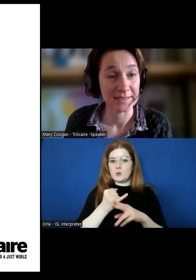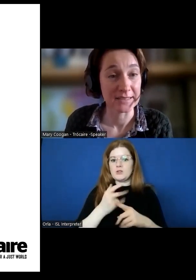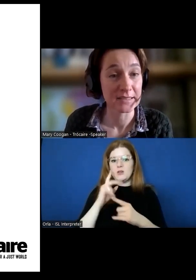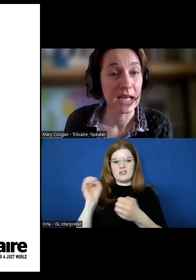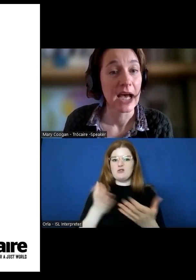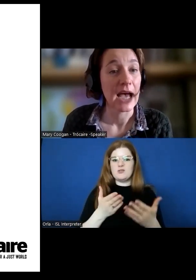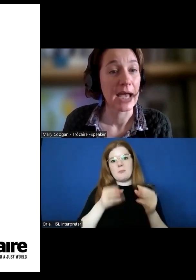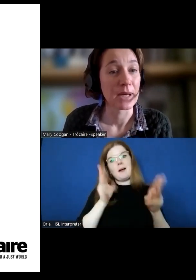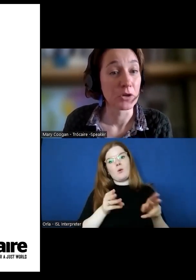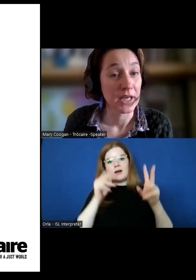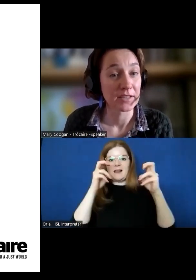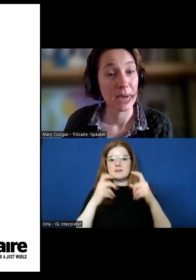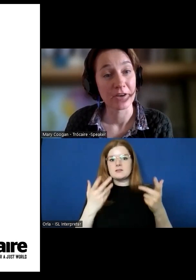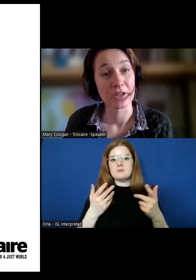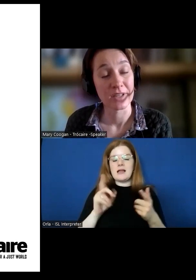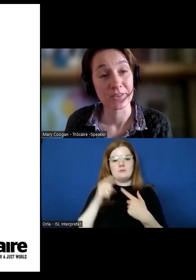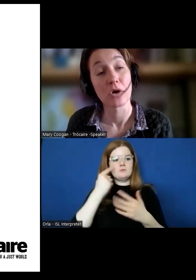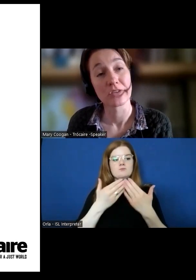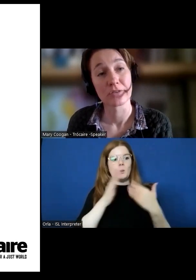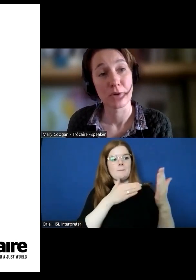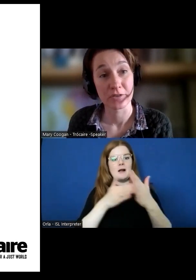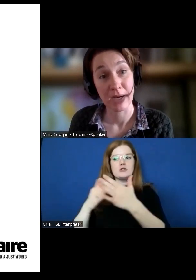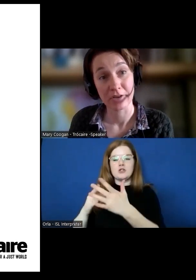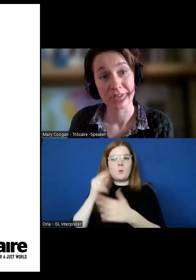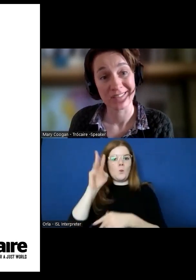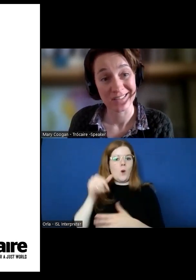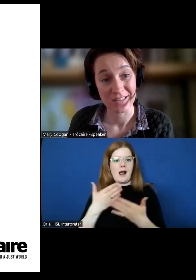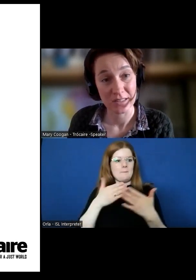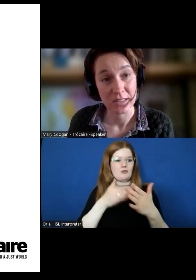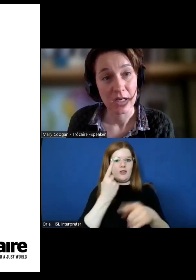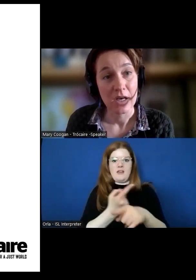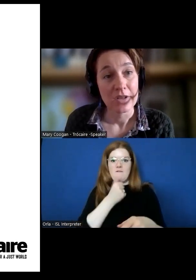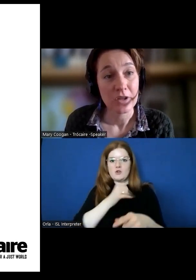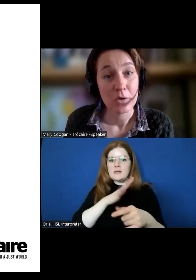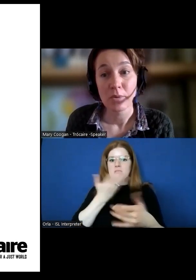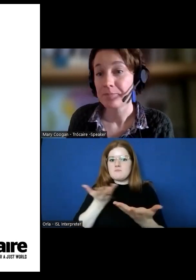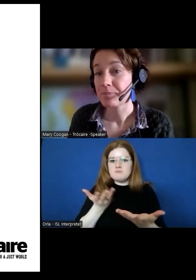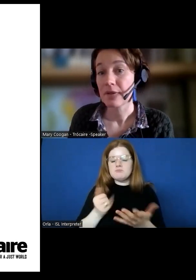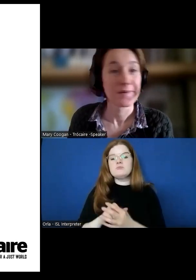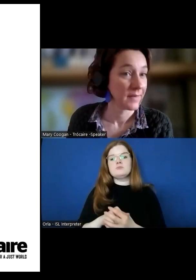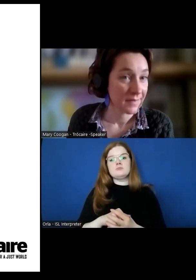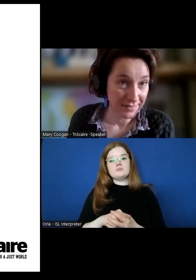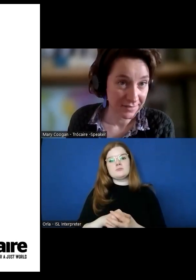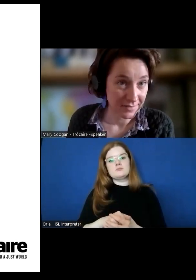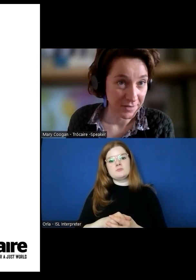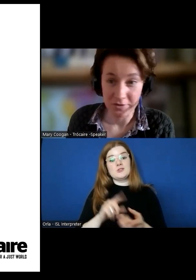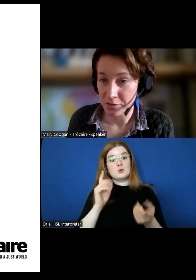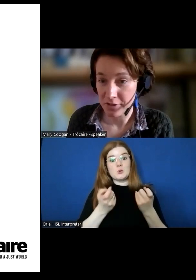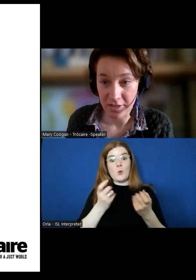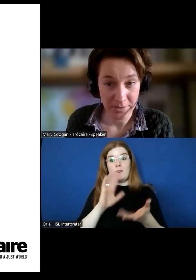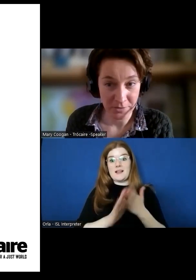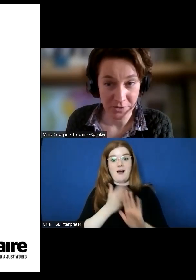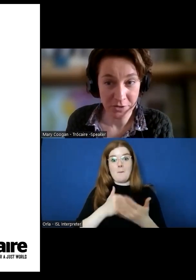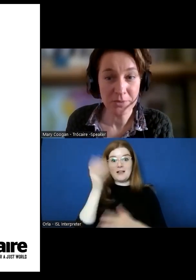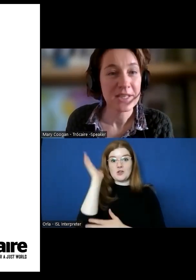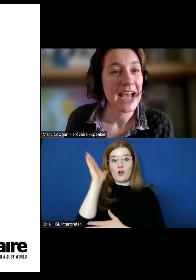power analysis and looking at the barriers and the causes of why those barriers existed. So that's all the